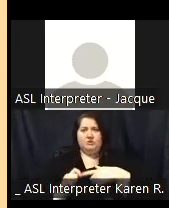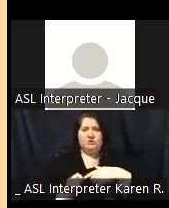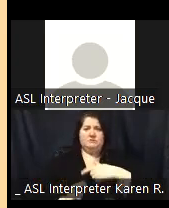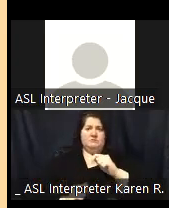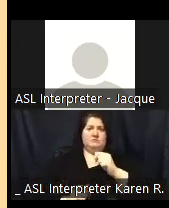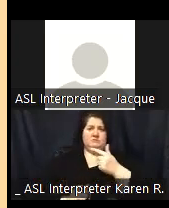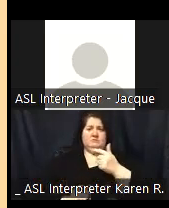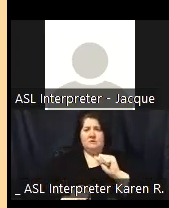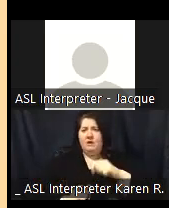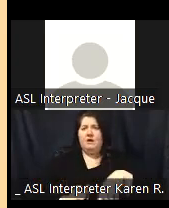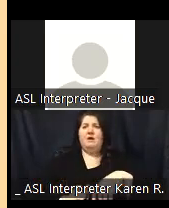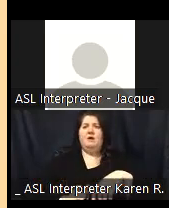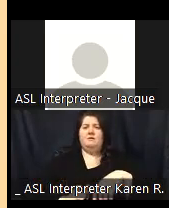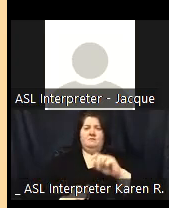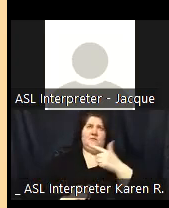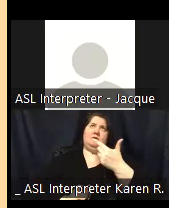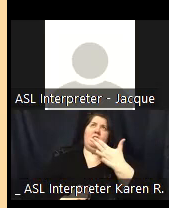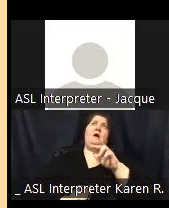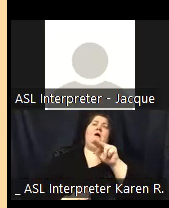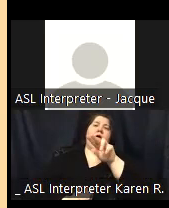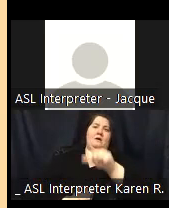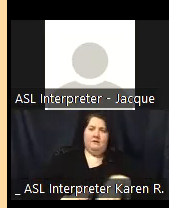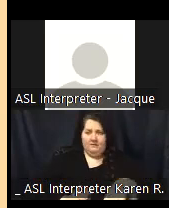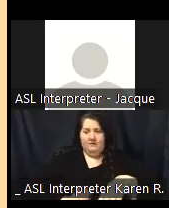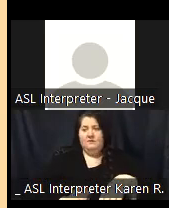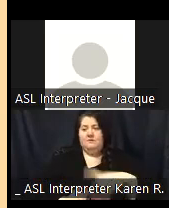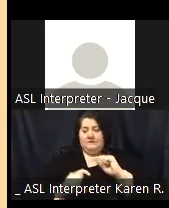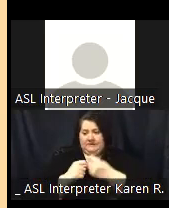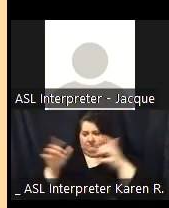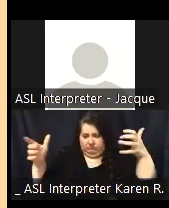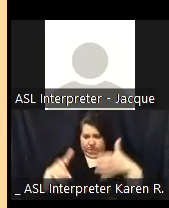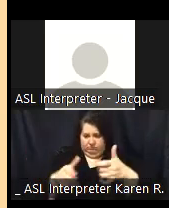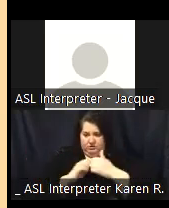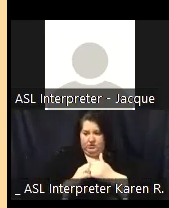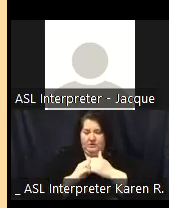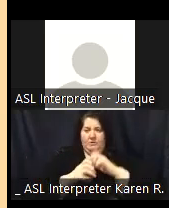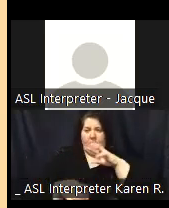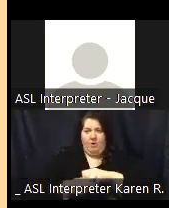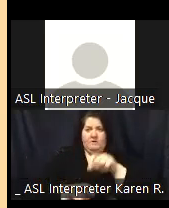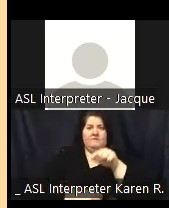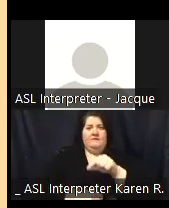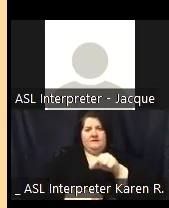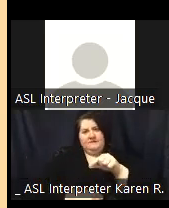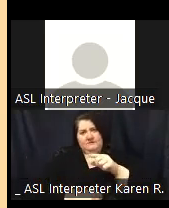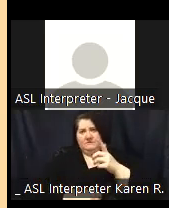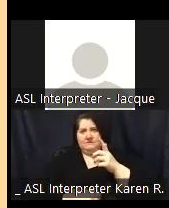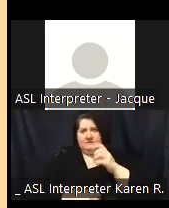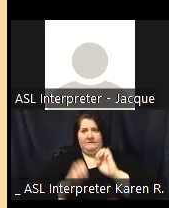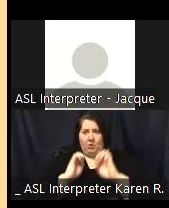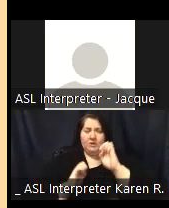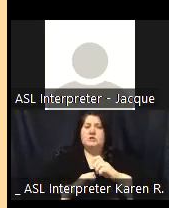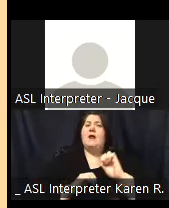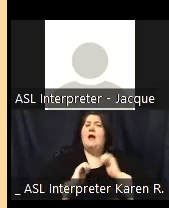the GA interpreter as our team is getting together to be a part of this evaluation. Like, how would